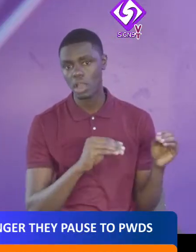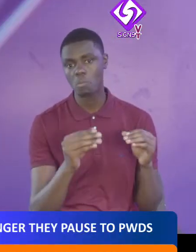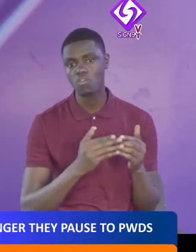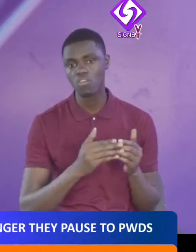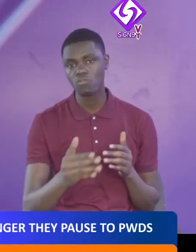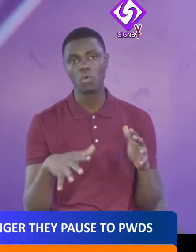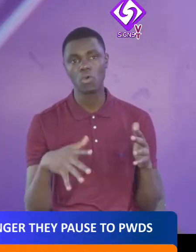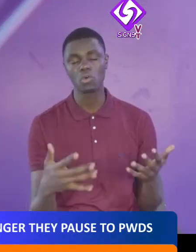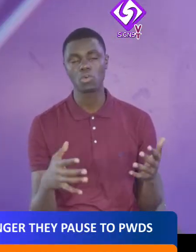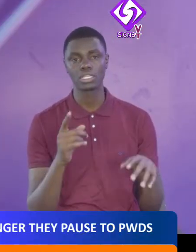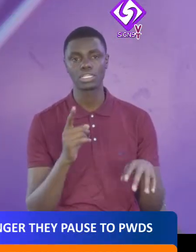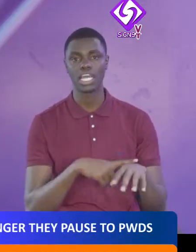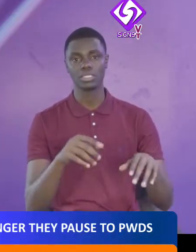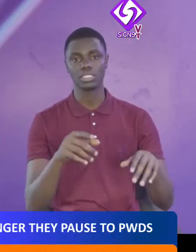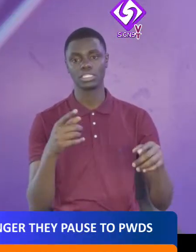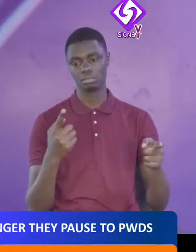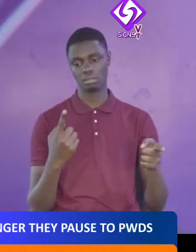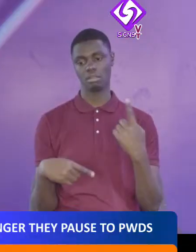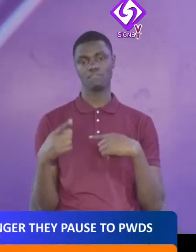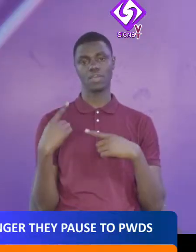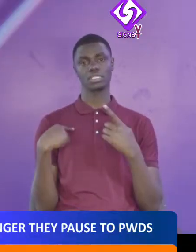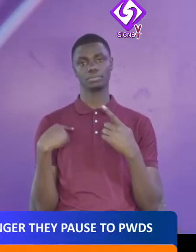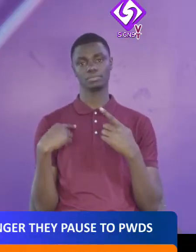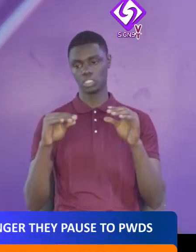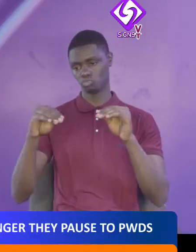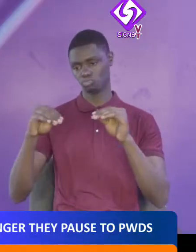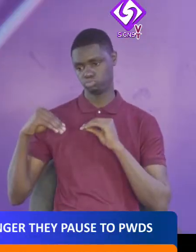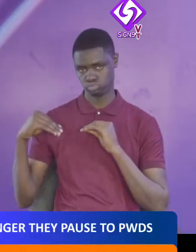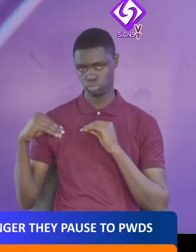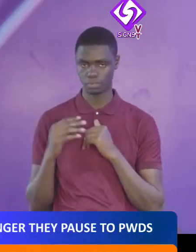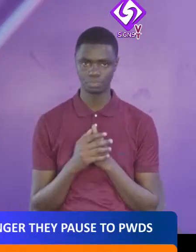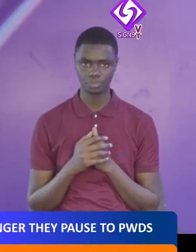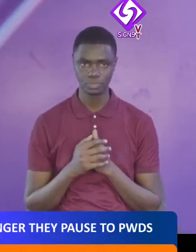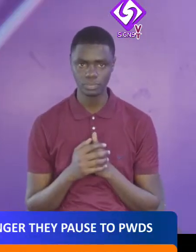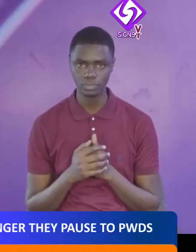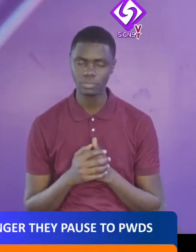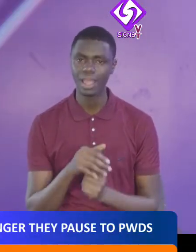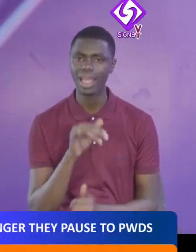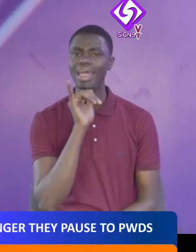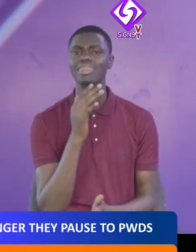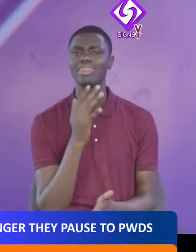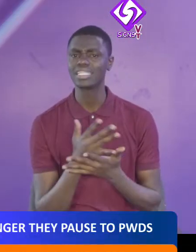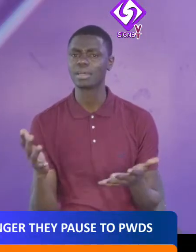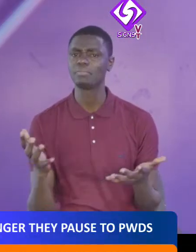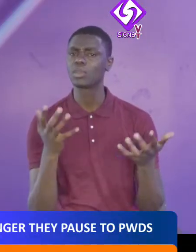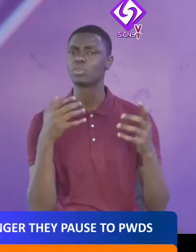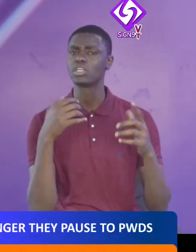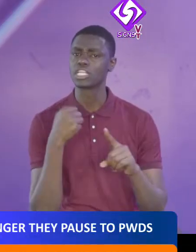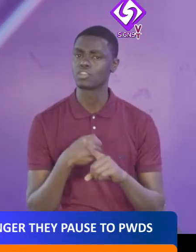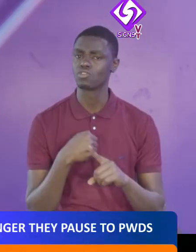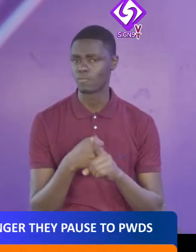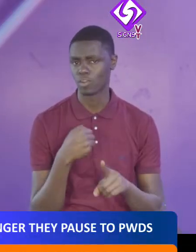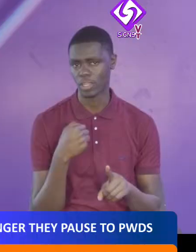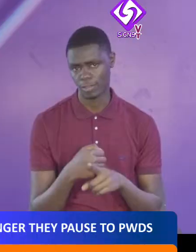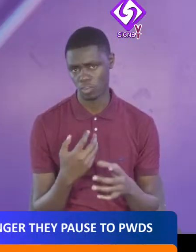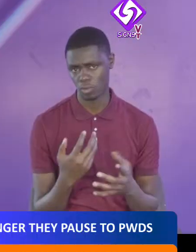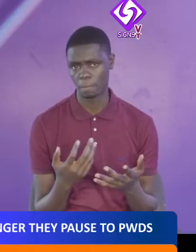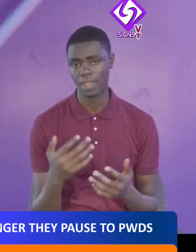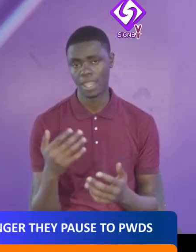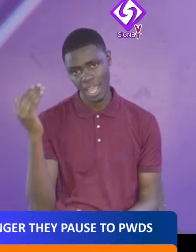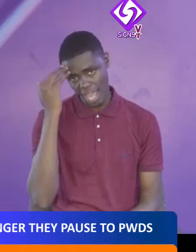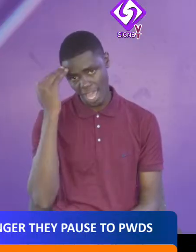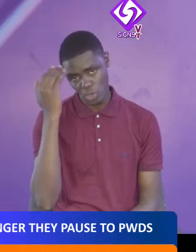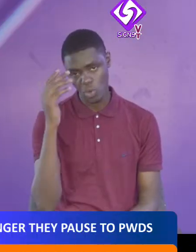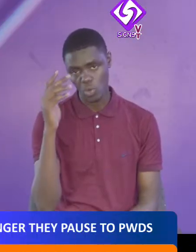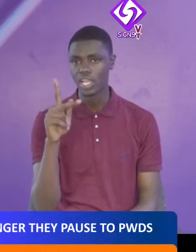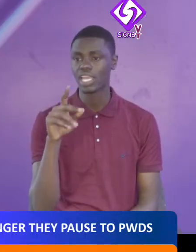it's reversing. And I think this is something that we need to advocate for. And I know as KSB, it's